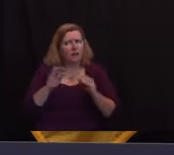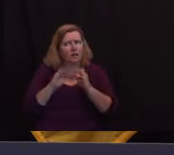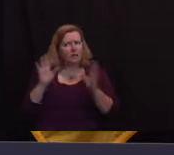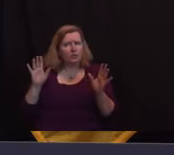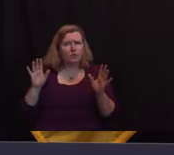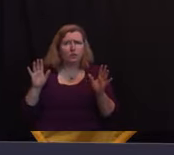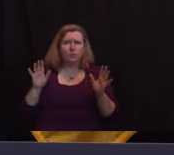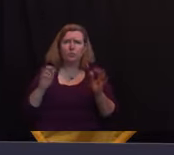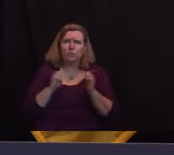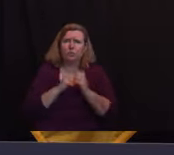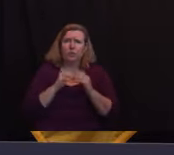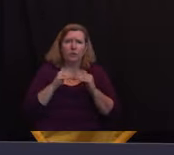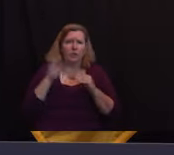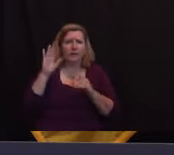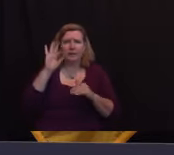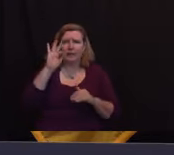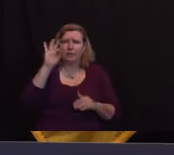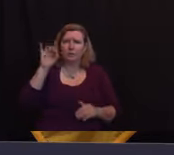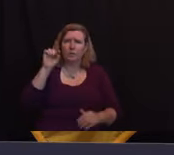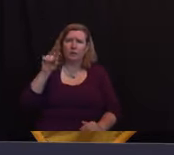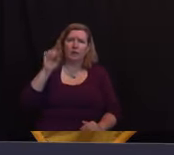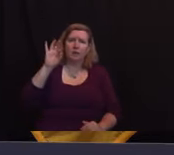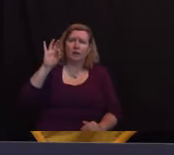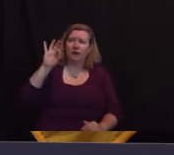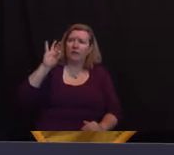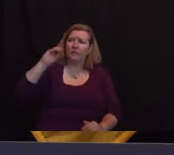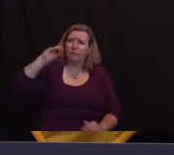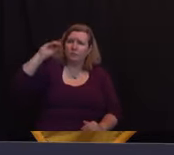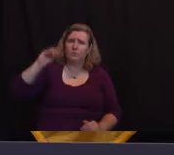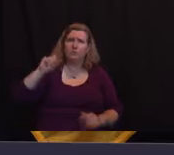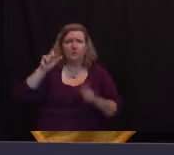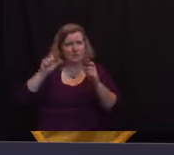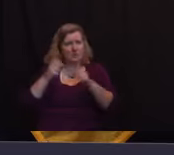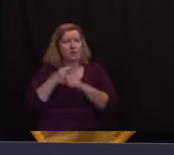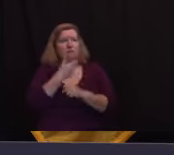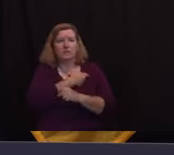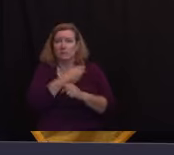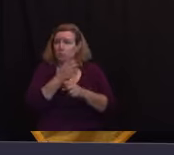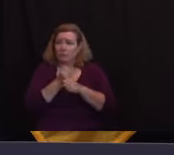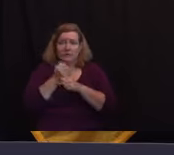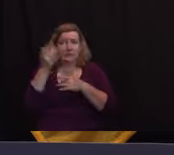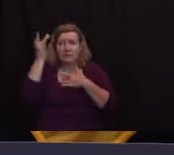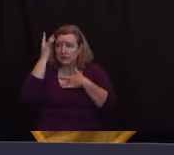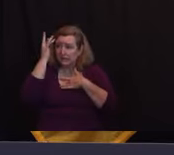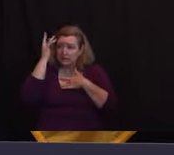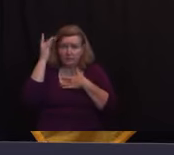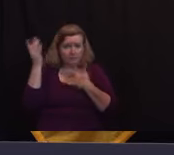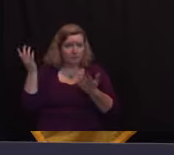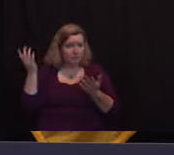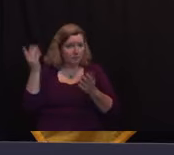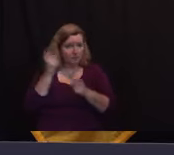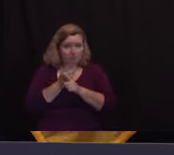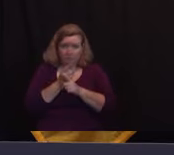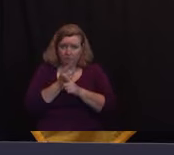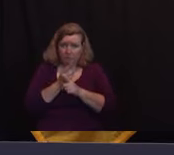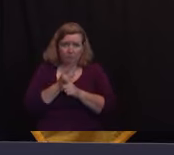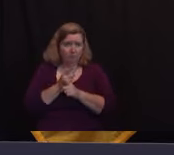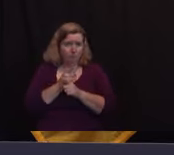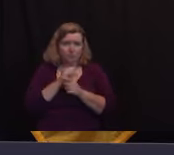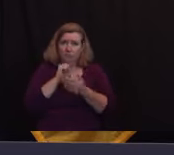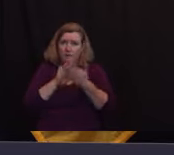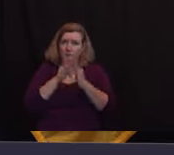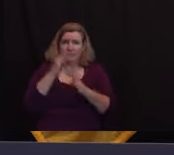than 99.9% of people who get vaccinated don't get COVID. Or don't get sick enough. Don't get sick enough to